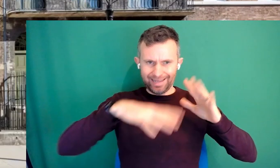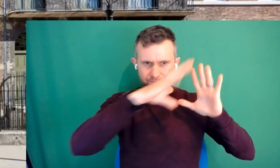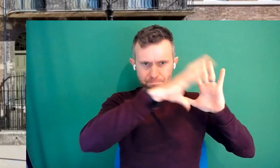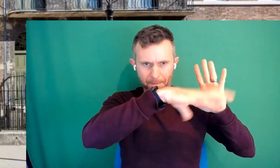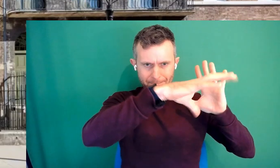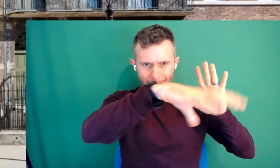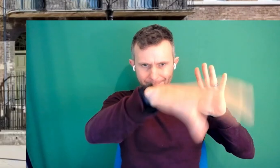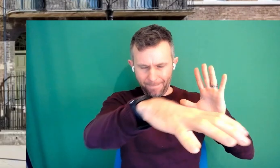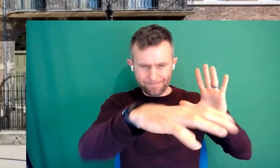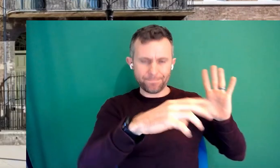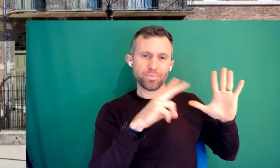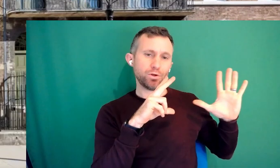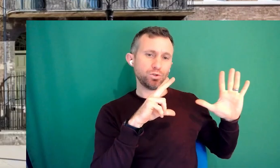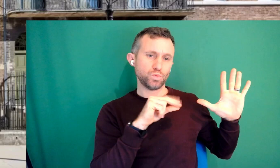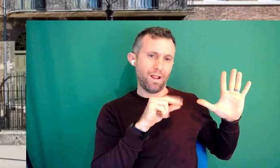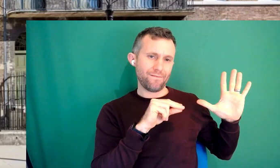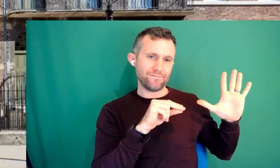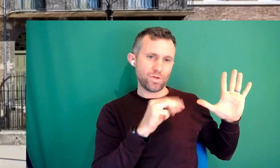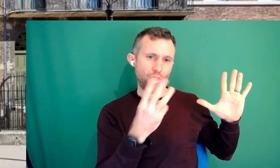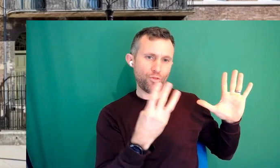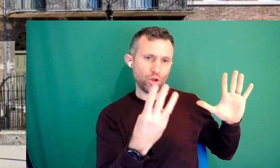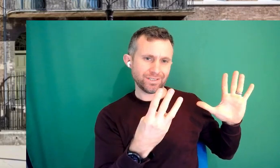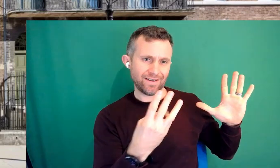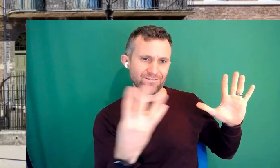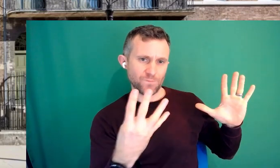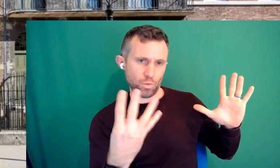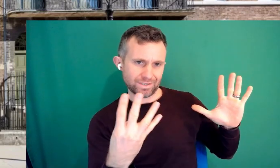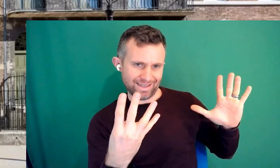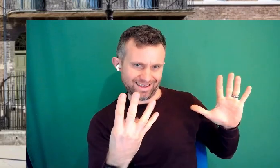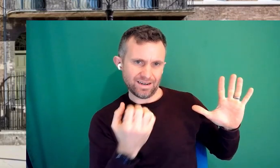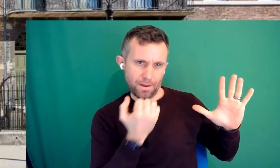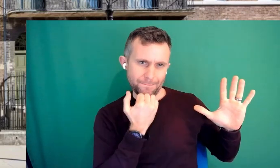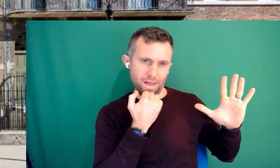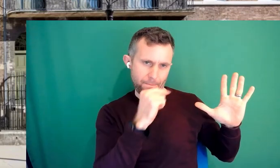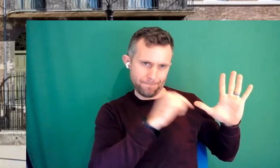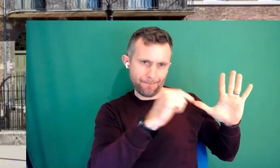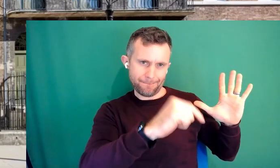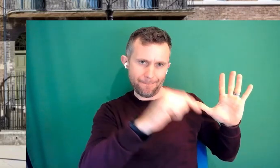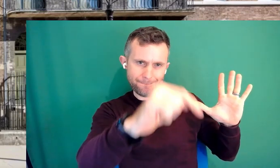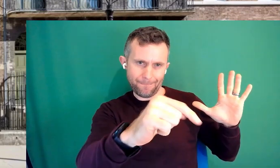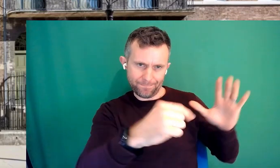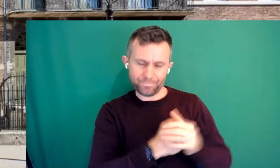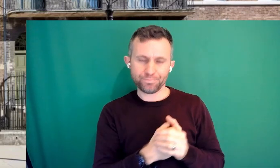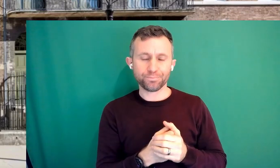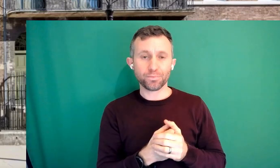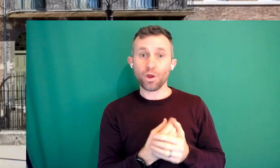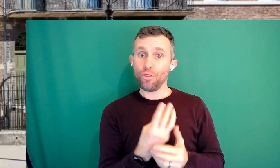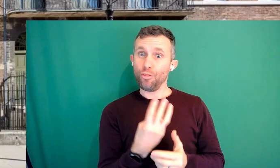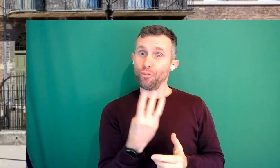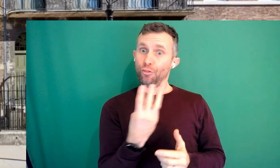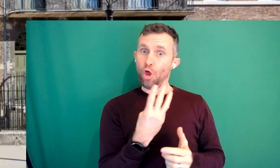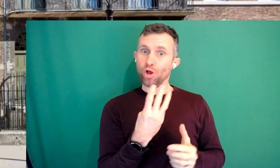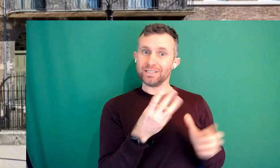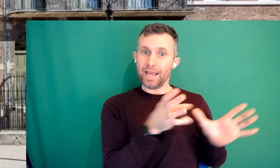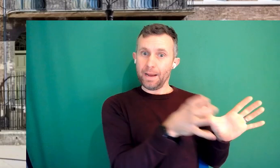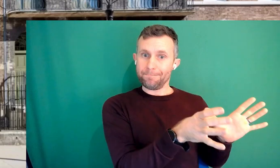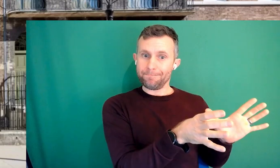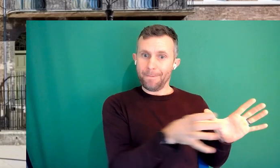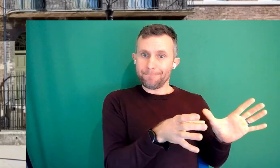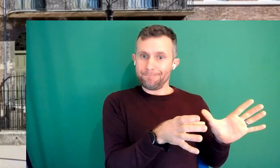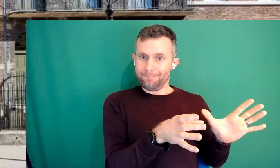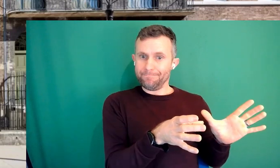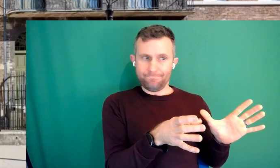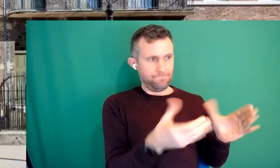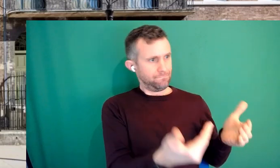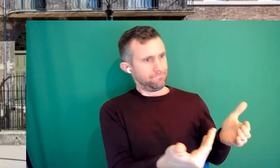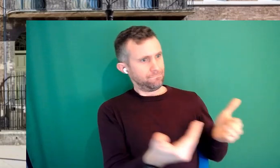sold. Today, both sides of the house, or both side houses, have been incorporated into the museum